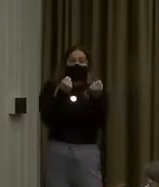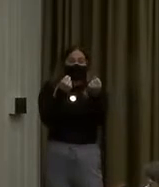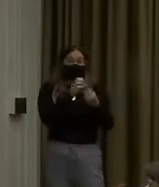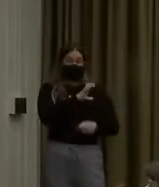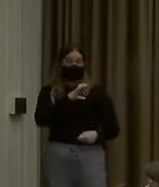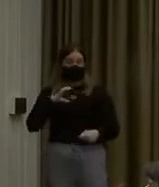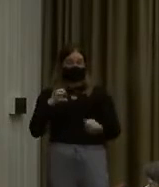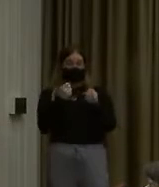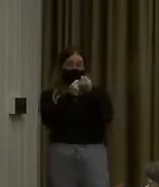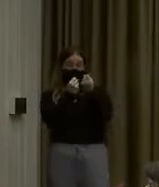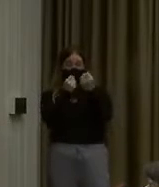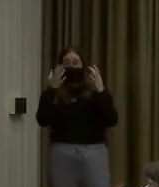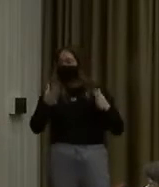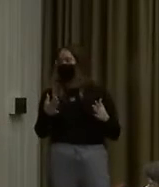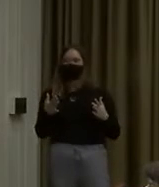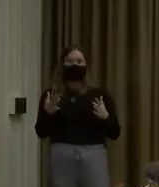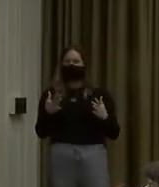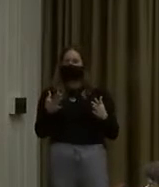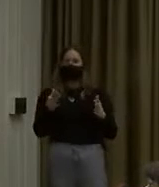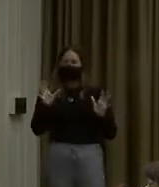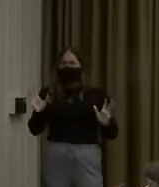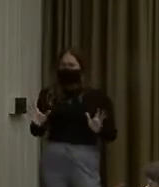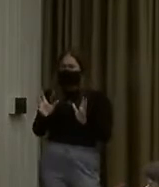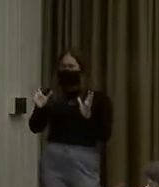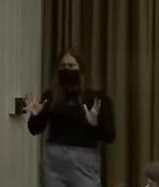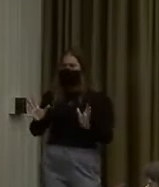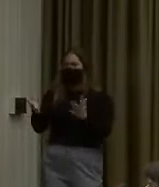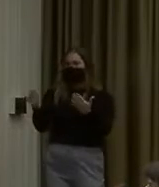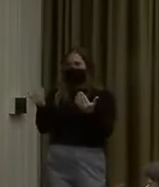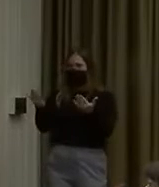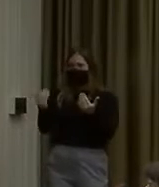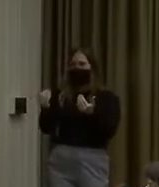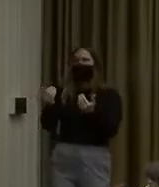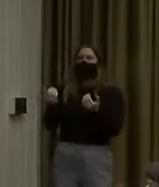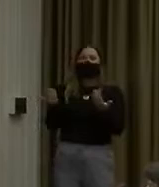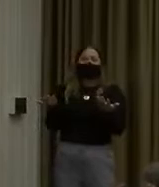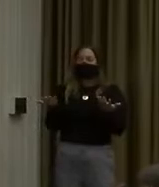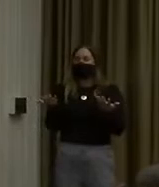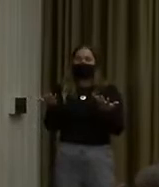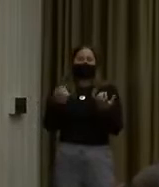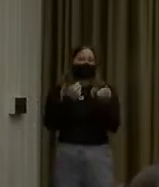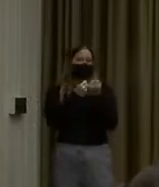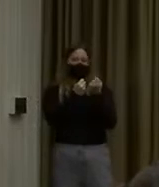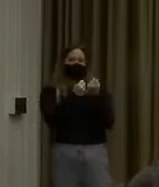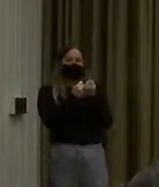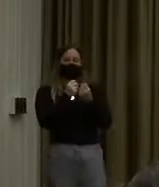Congress to push for access to health care by all population groups,